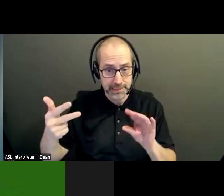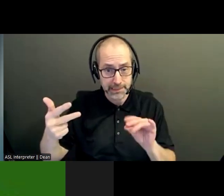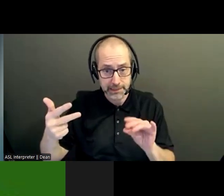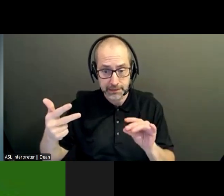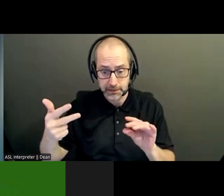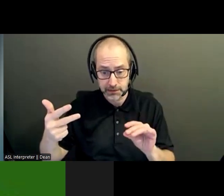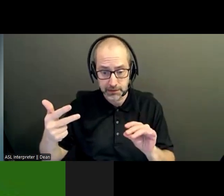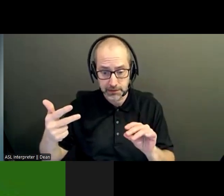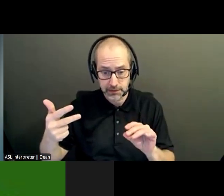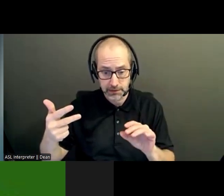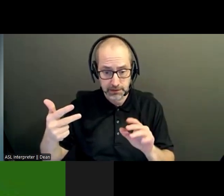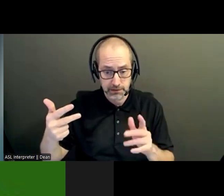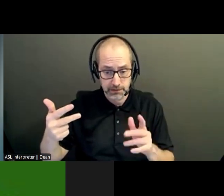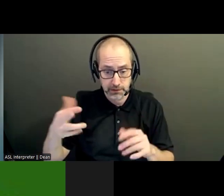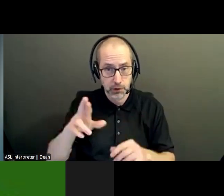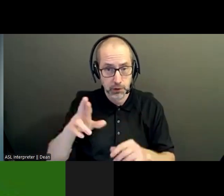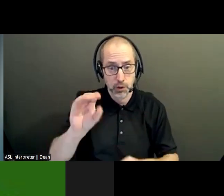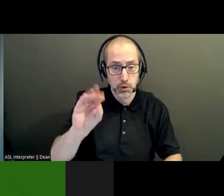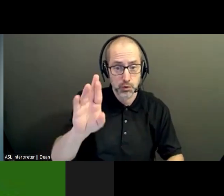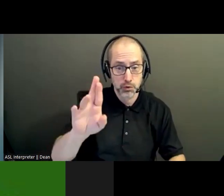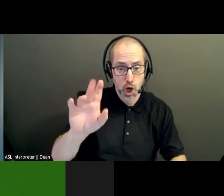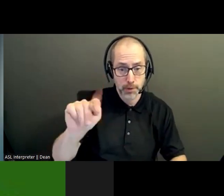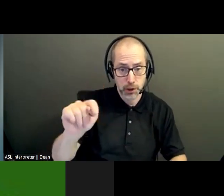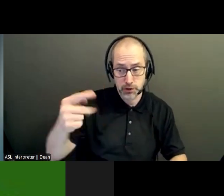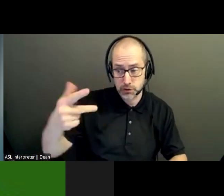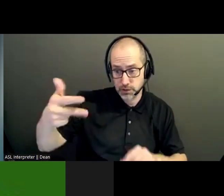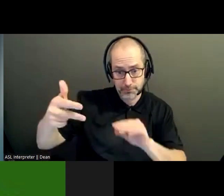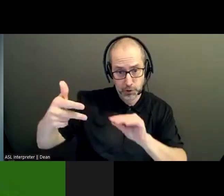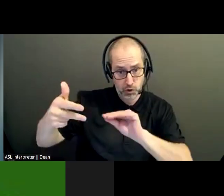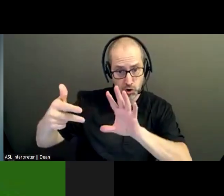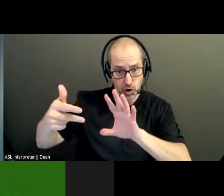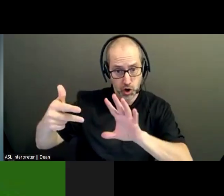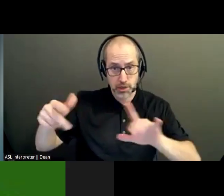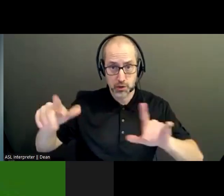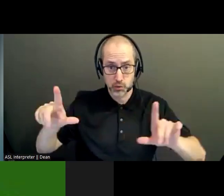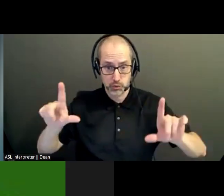Robert, if you could turn your camera on, the button is in the bottom left of your screen.